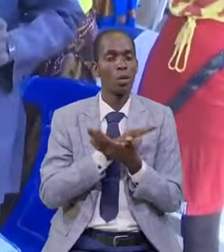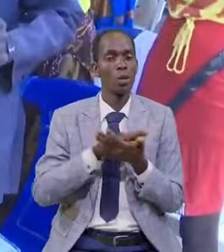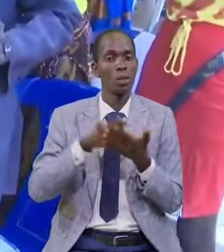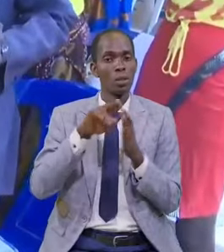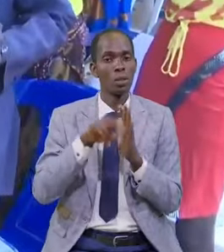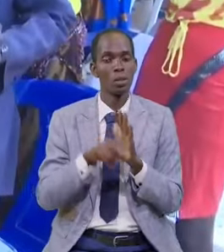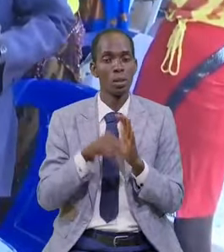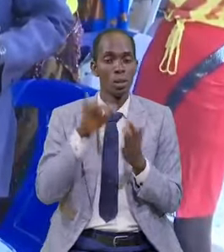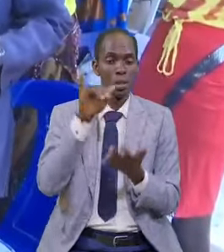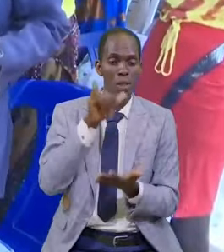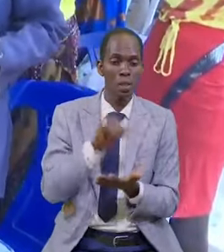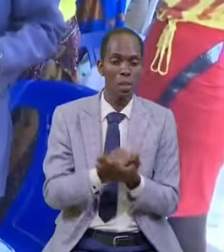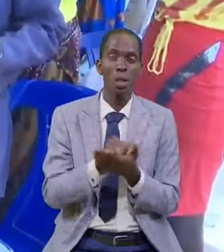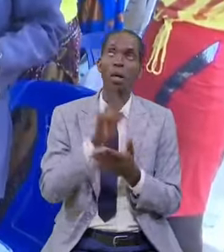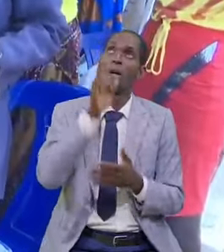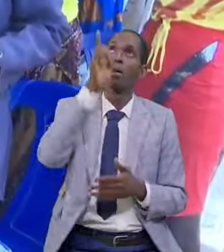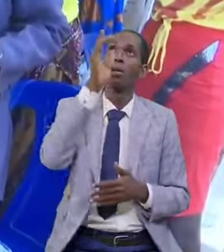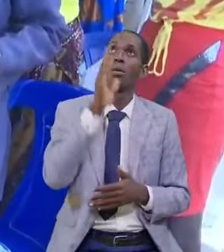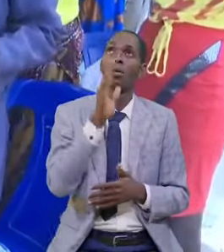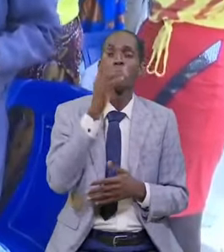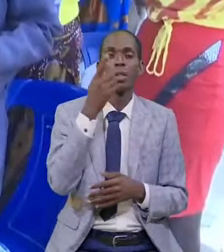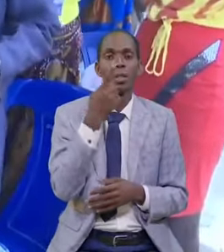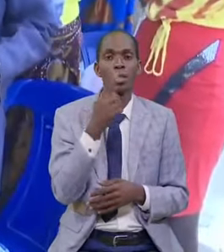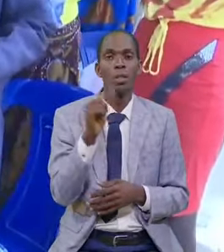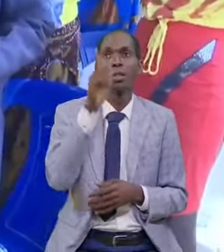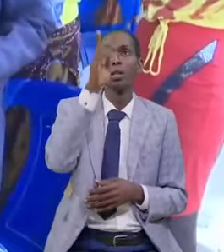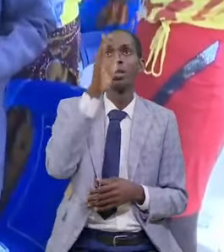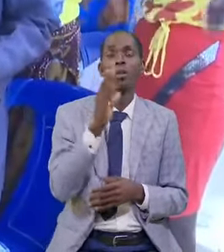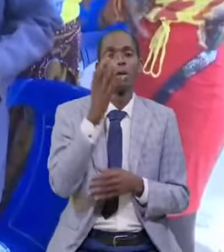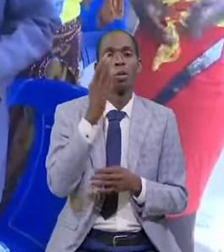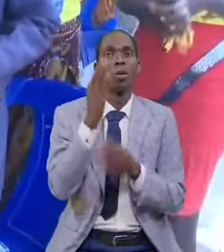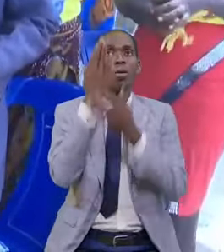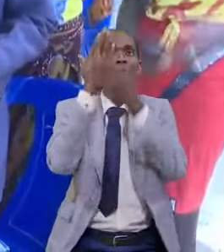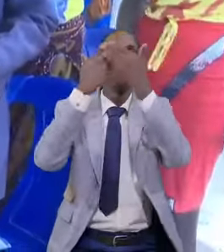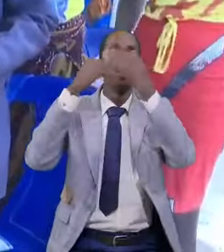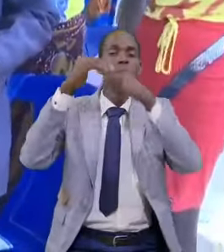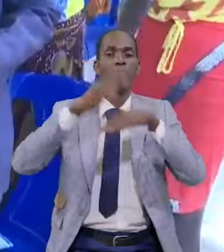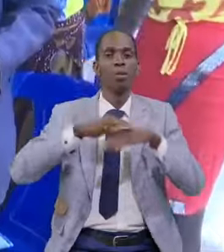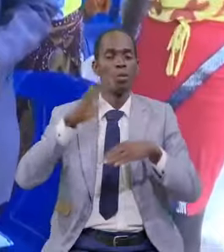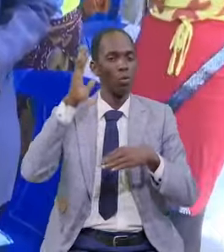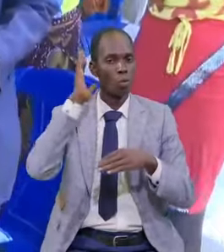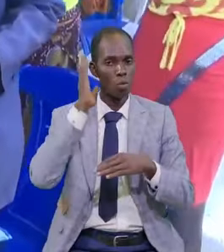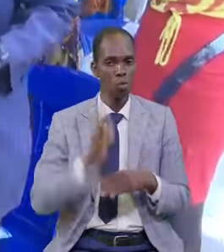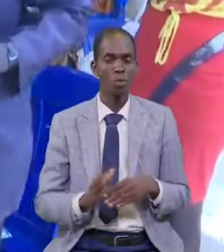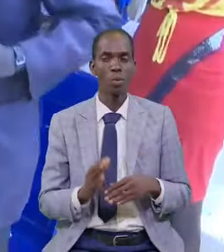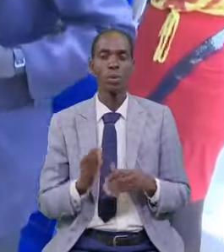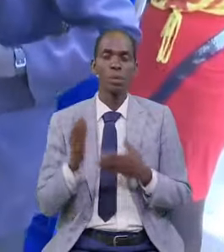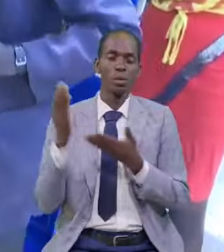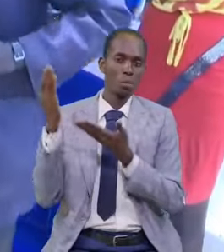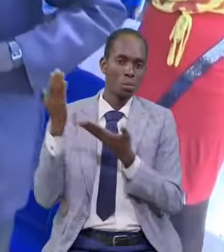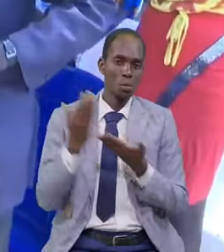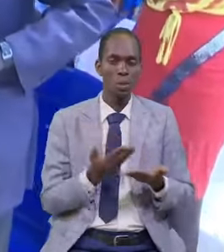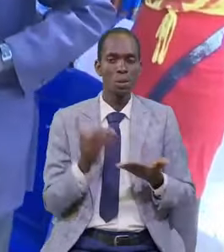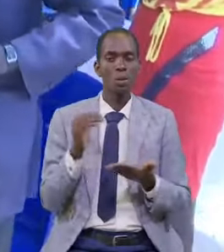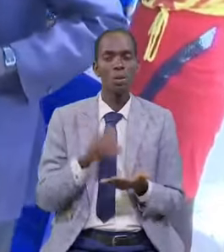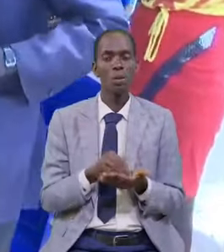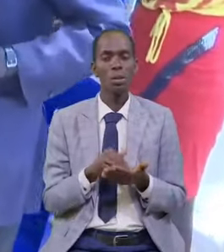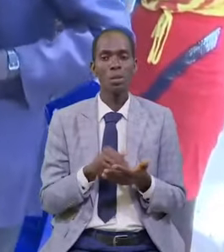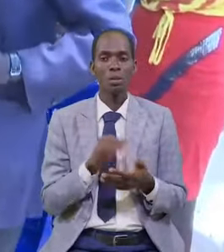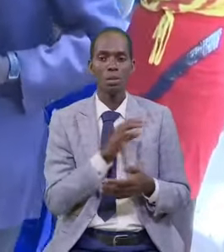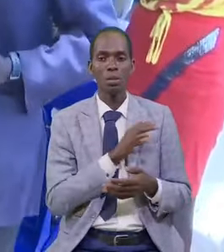God the god of heaven will reproduce Christ in everyone that